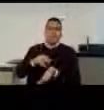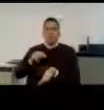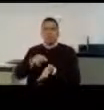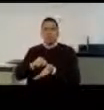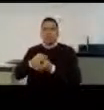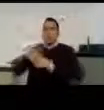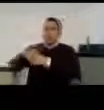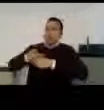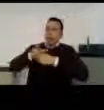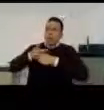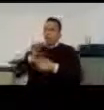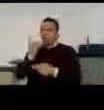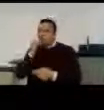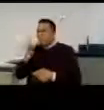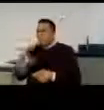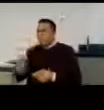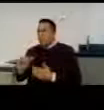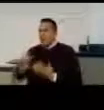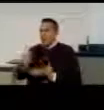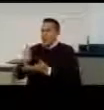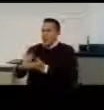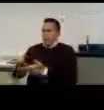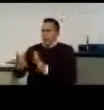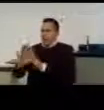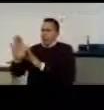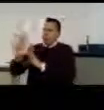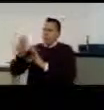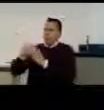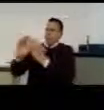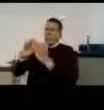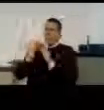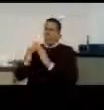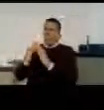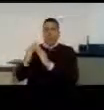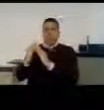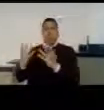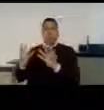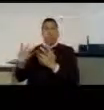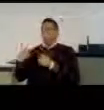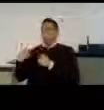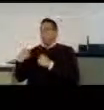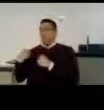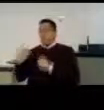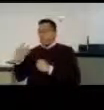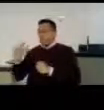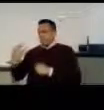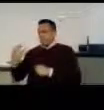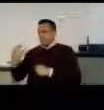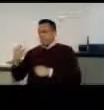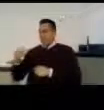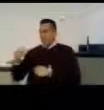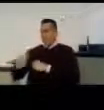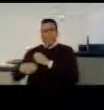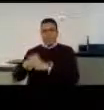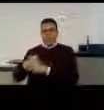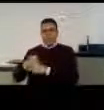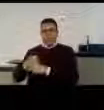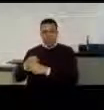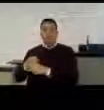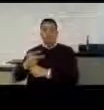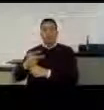do they need from the community to make their lives successful? And so 3 different programs over the course of 10 or so